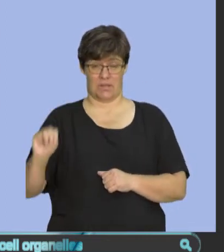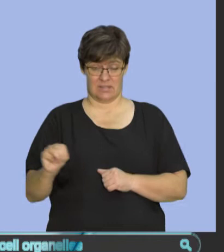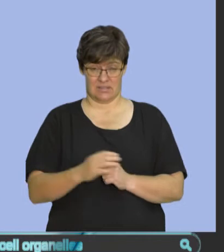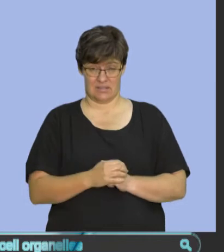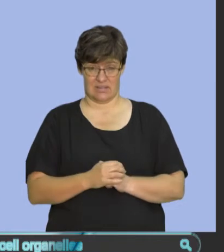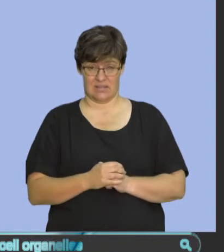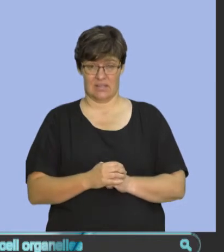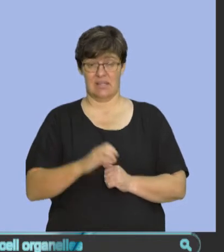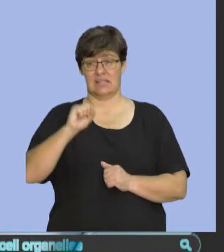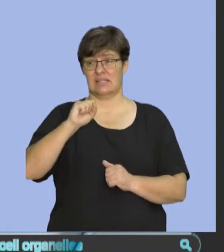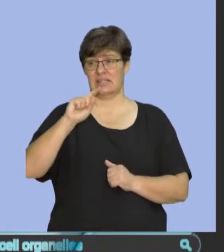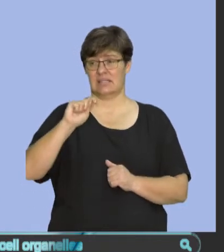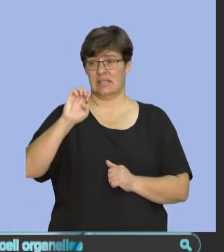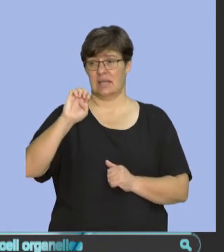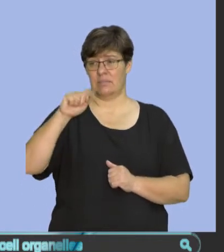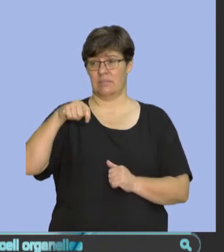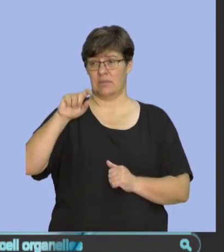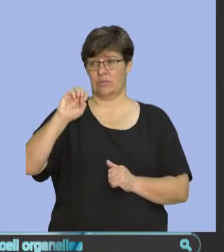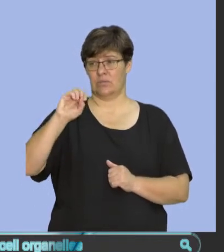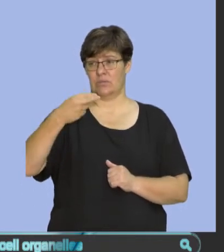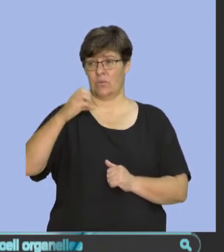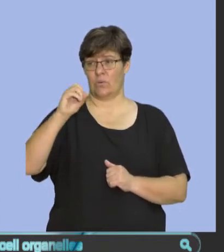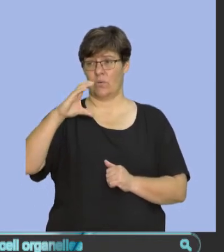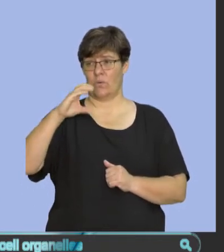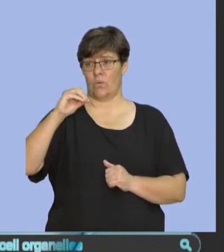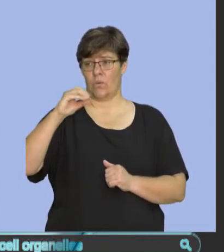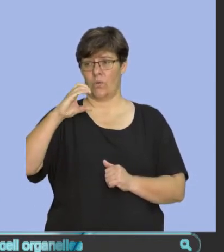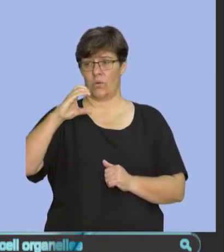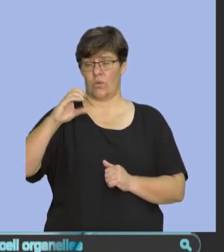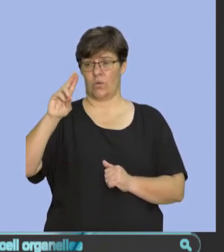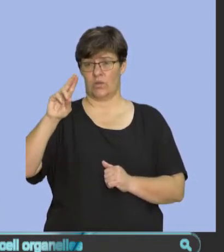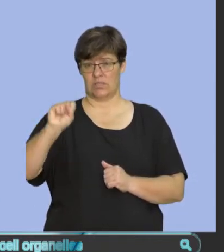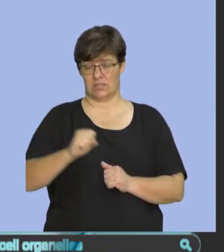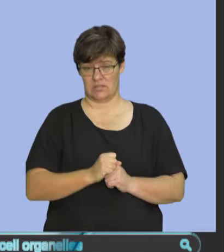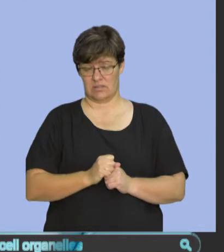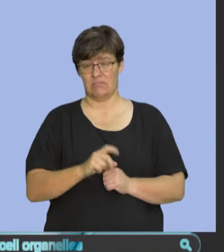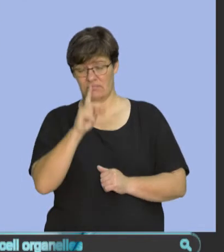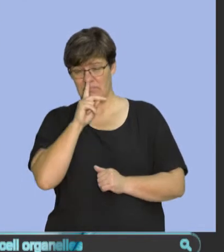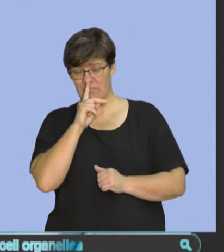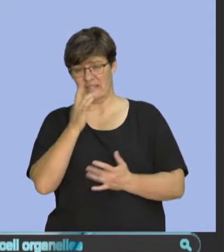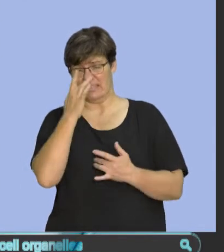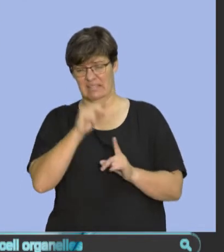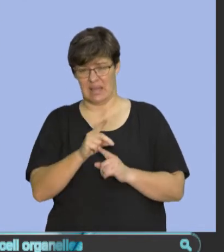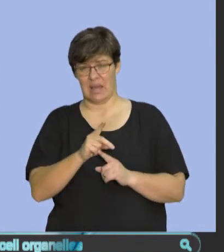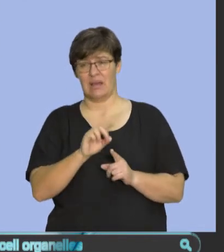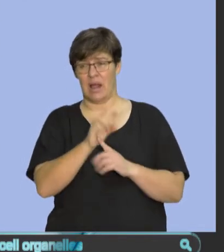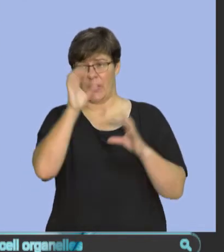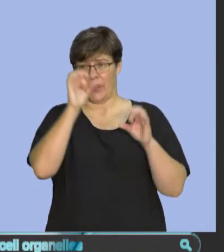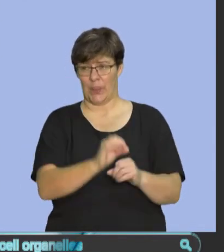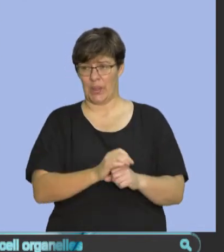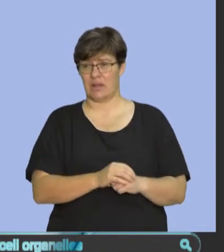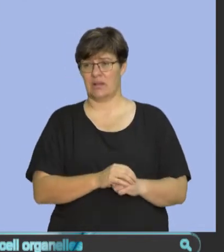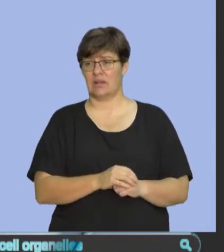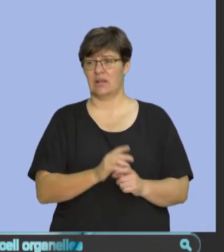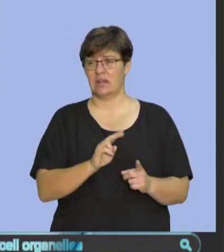Streptococcus, again, a bacteria that we're seeing are much smaller. And then we get to